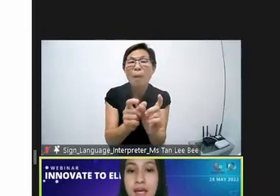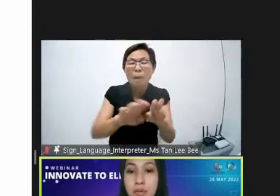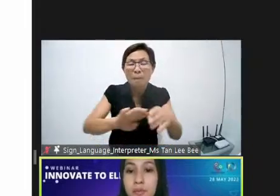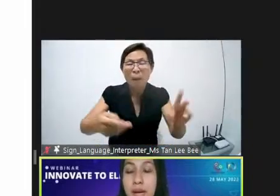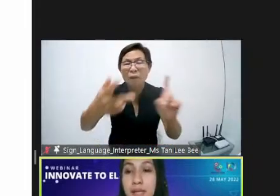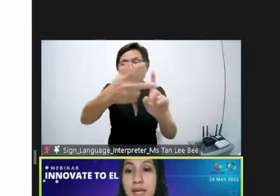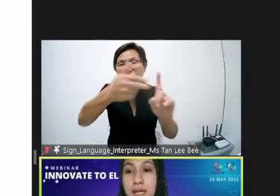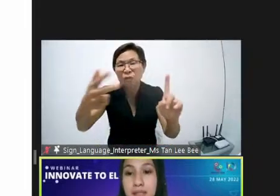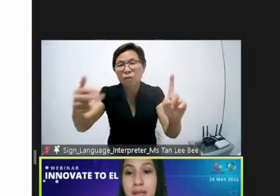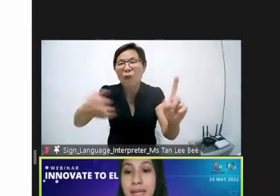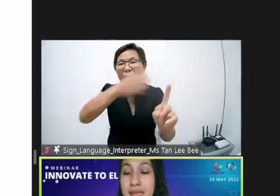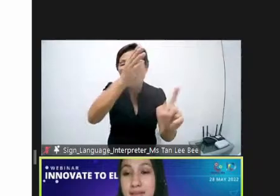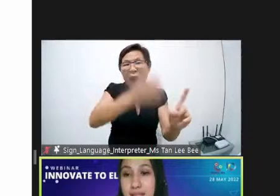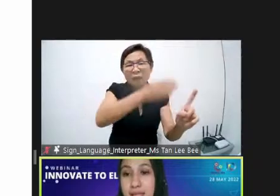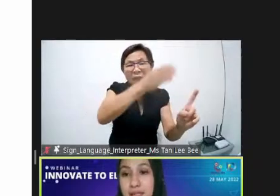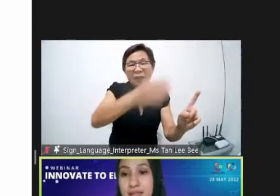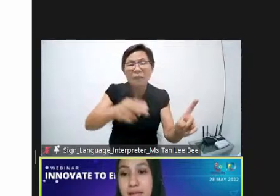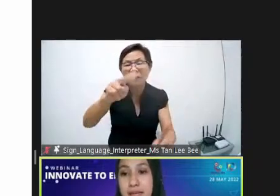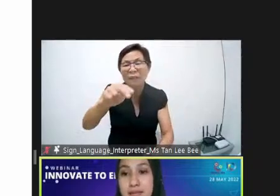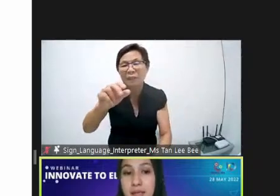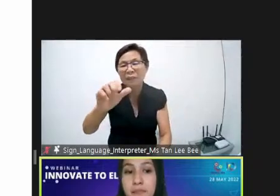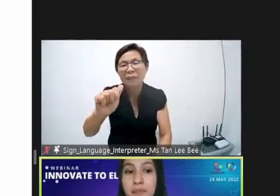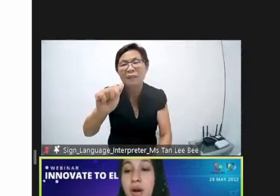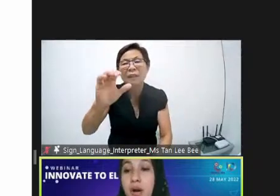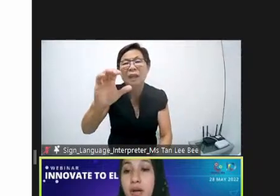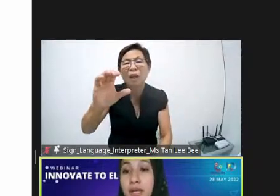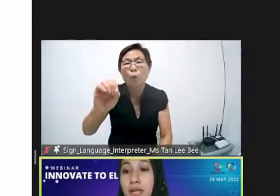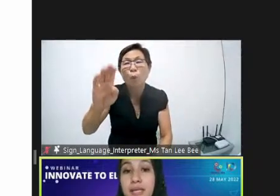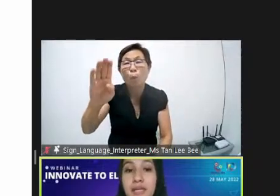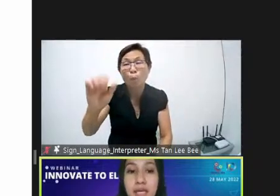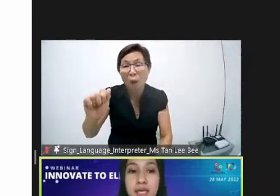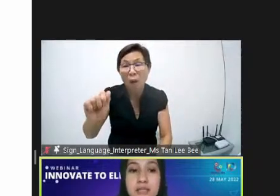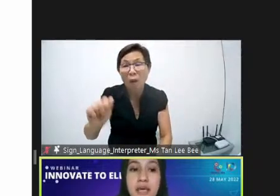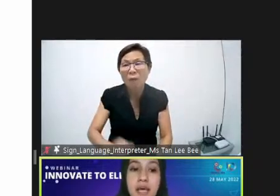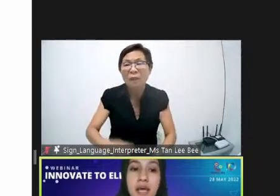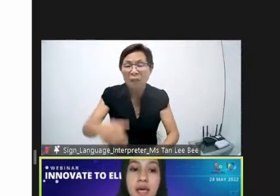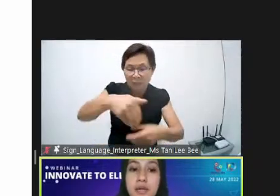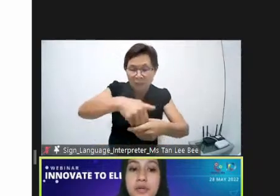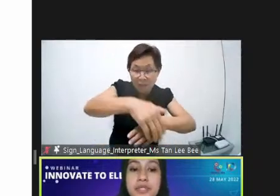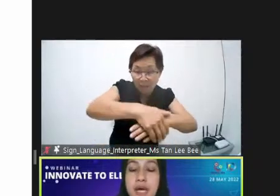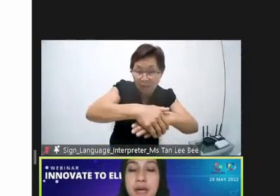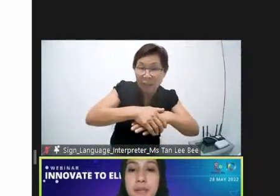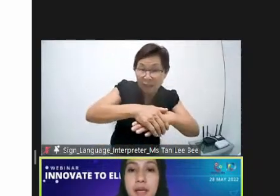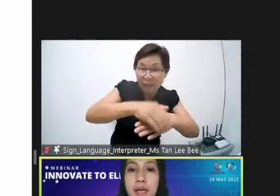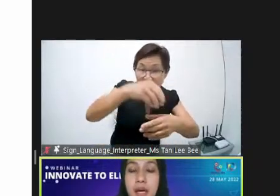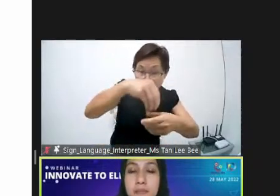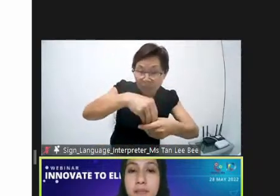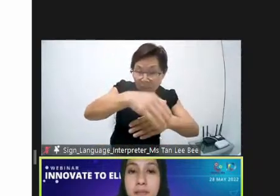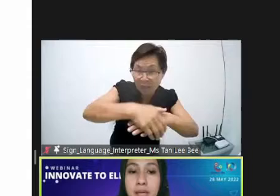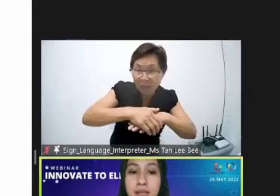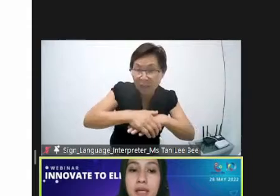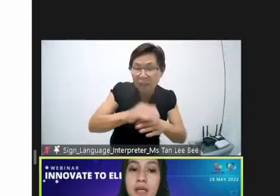anti narkoba dengan prestasi dan literasi. Or in English, no drug with